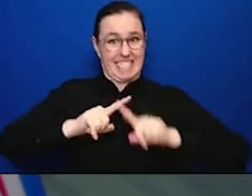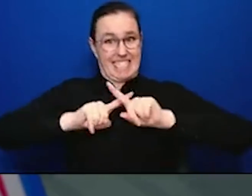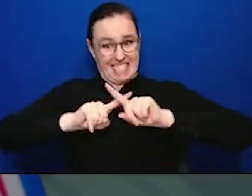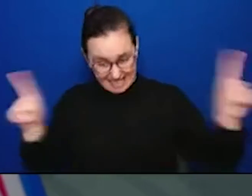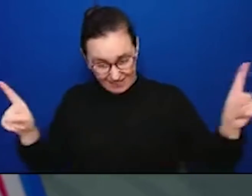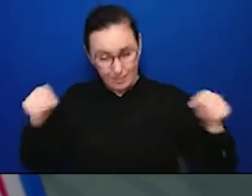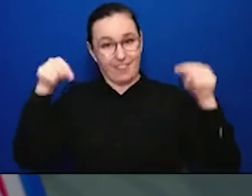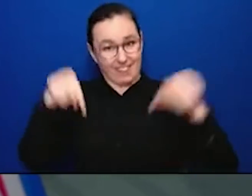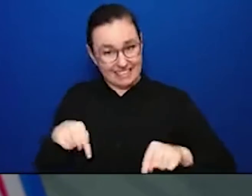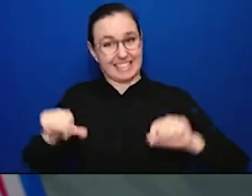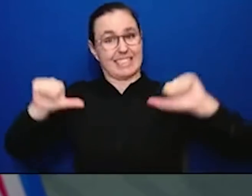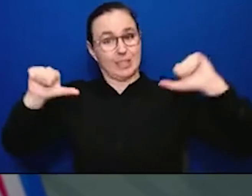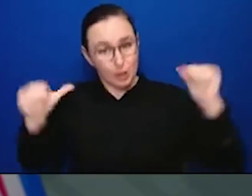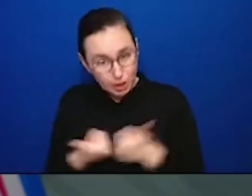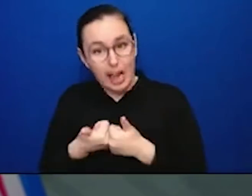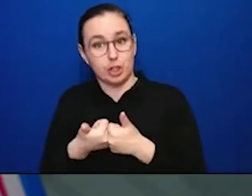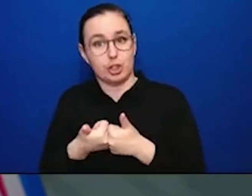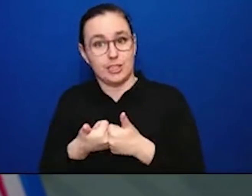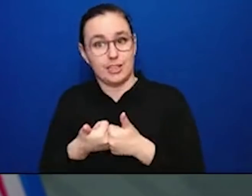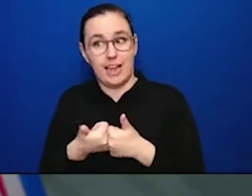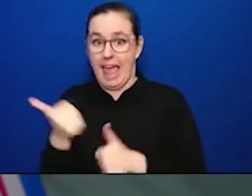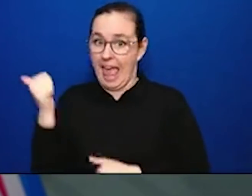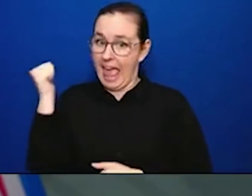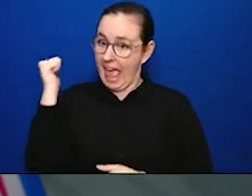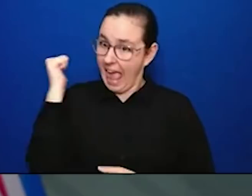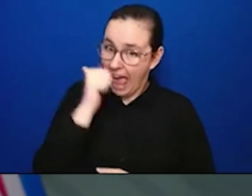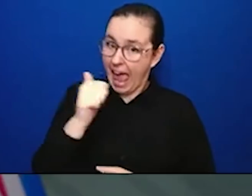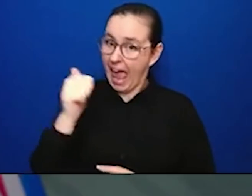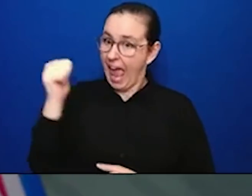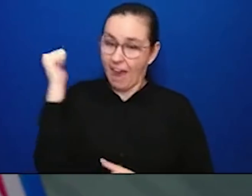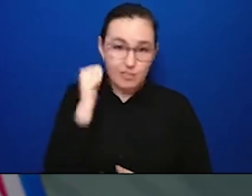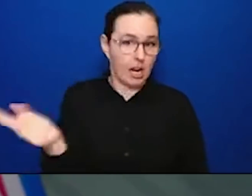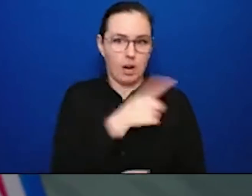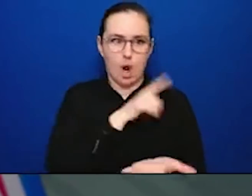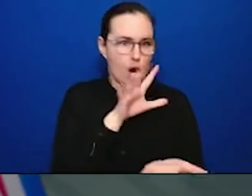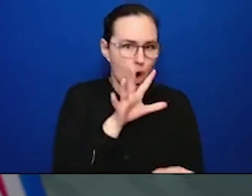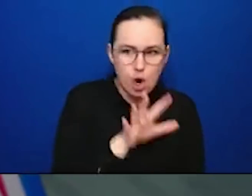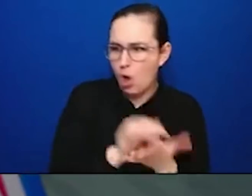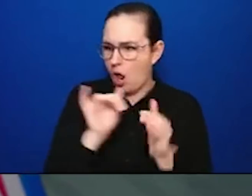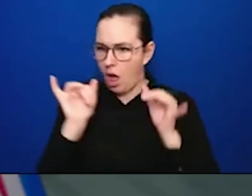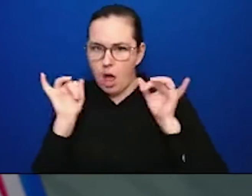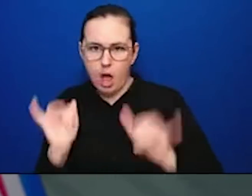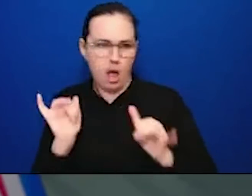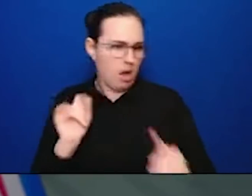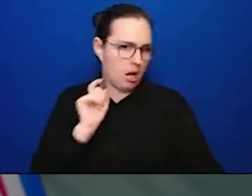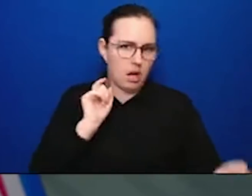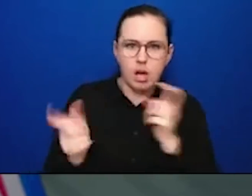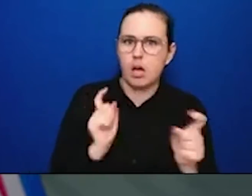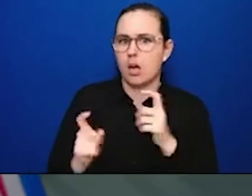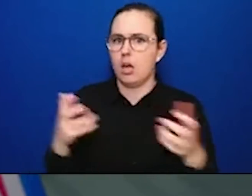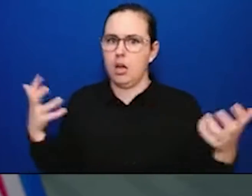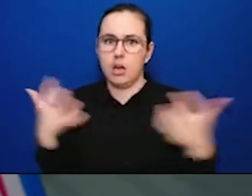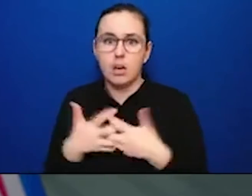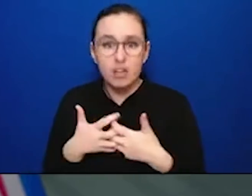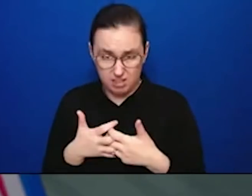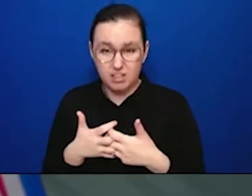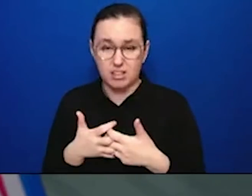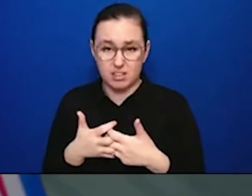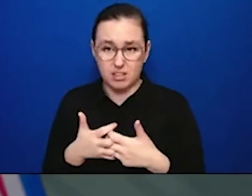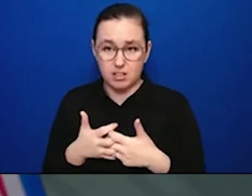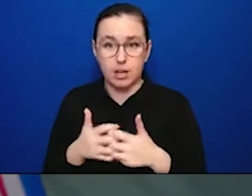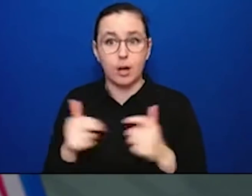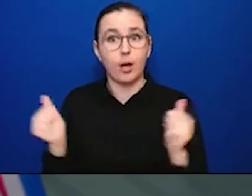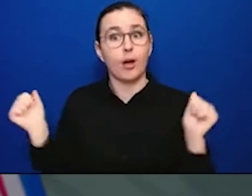going to keep adapting and learning every day. And as our people in BC, and I think together, we can respond well to